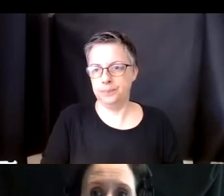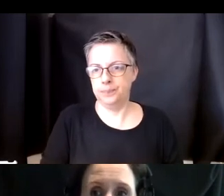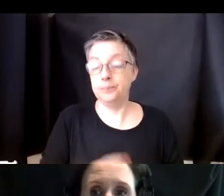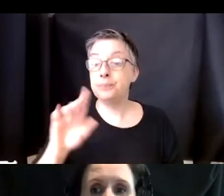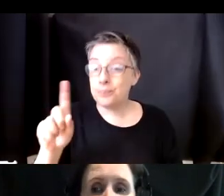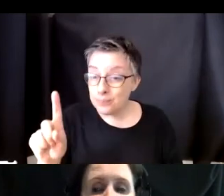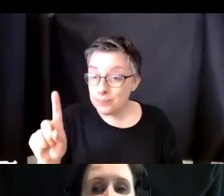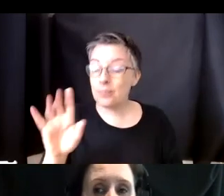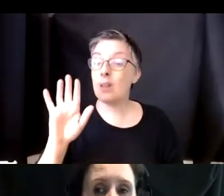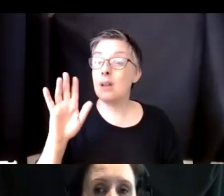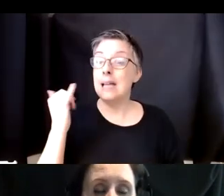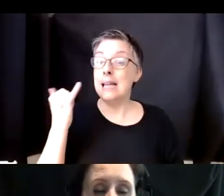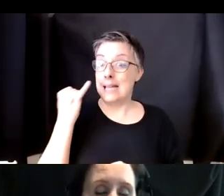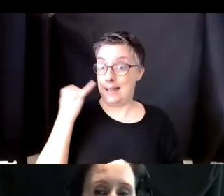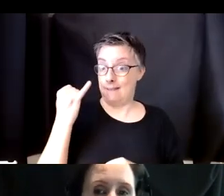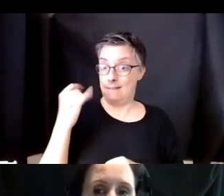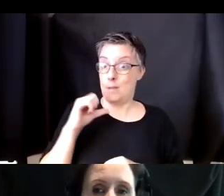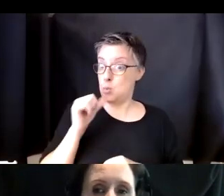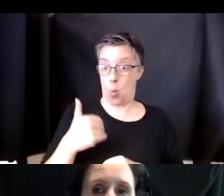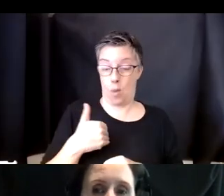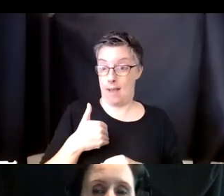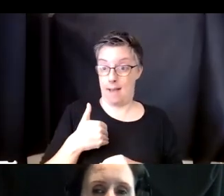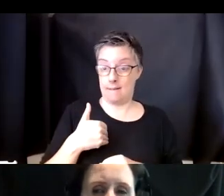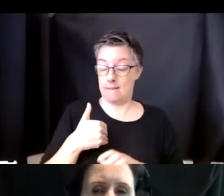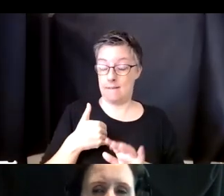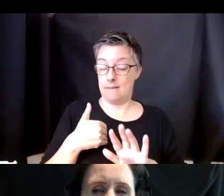But if you don't have